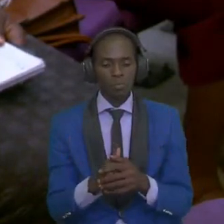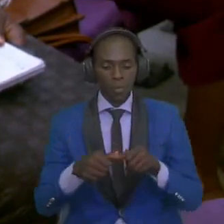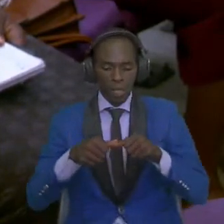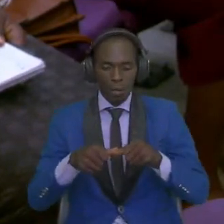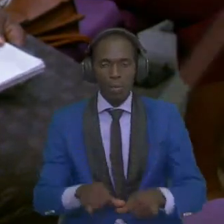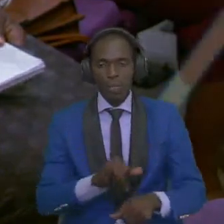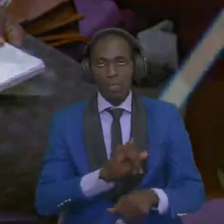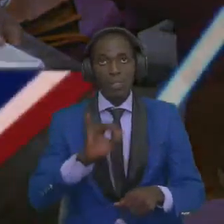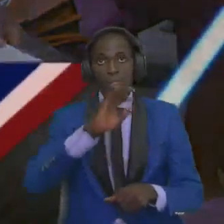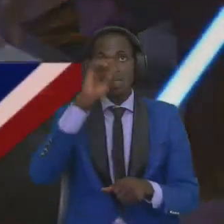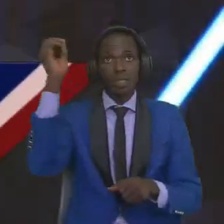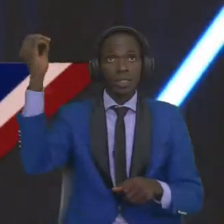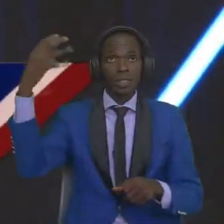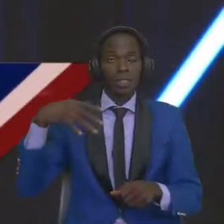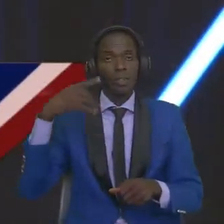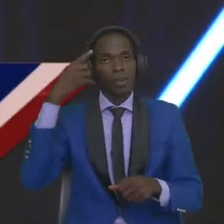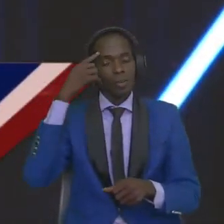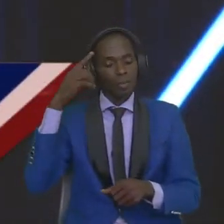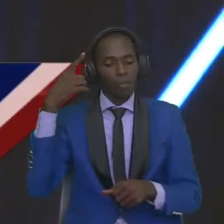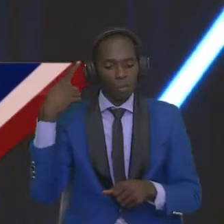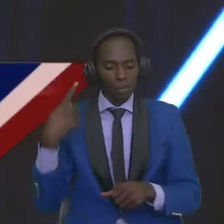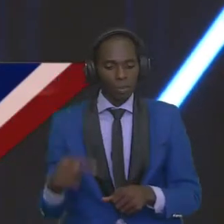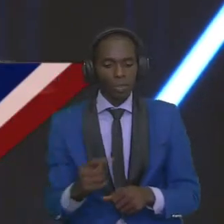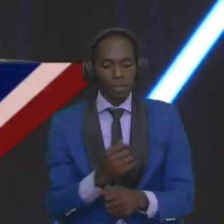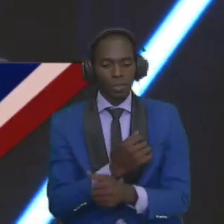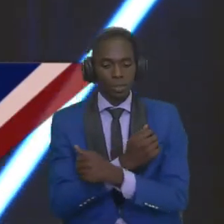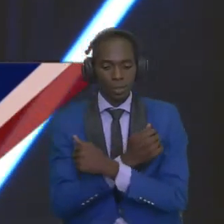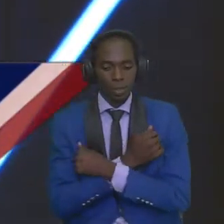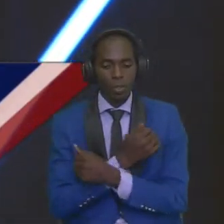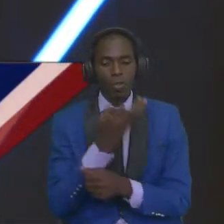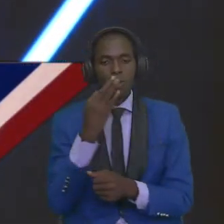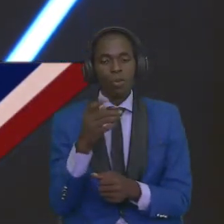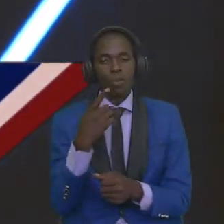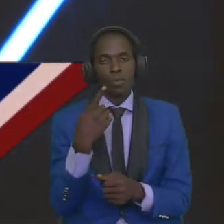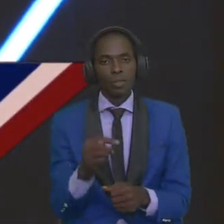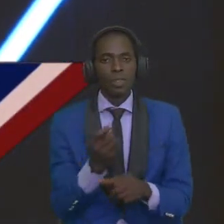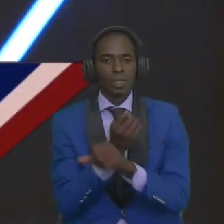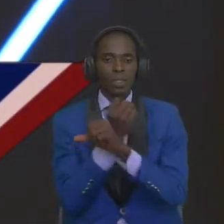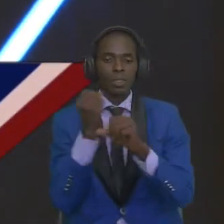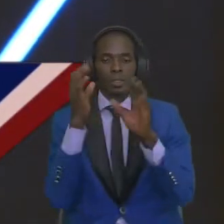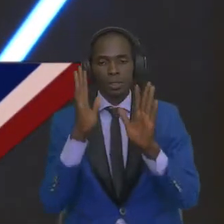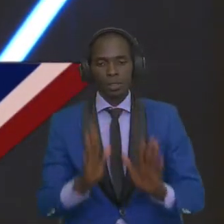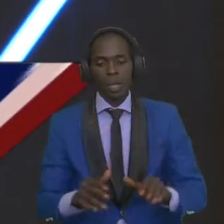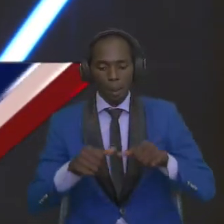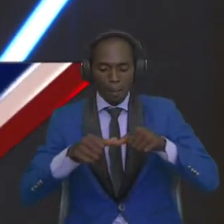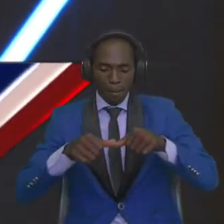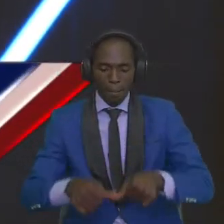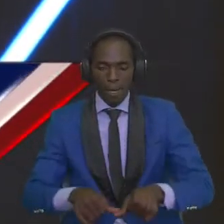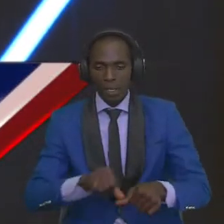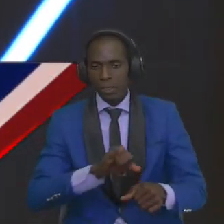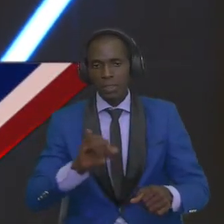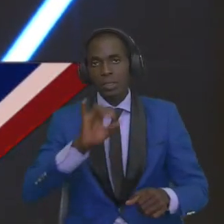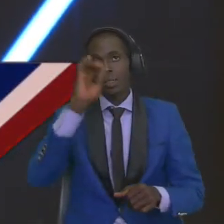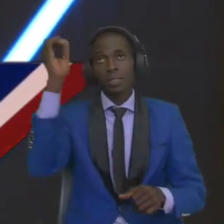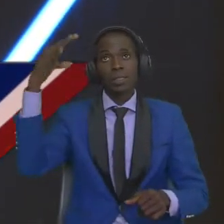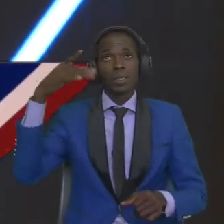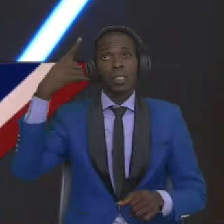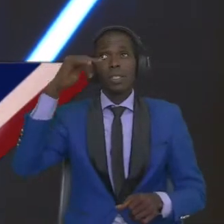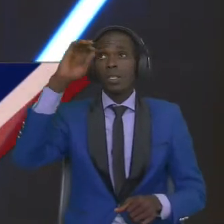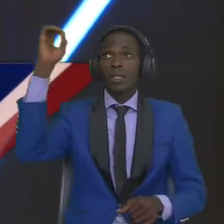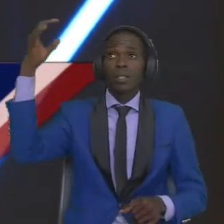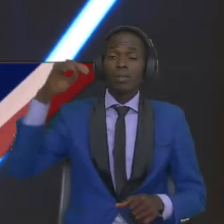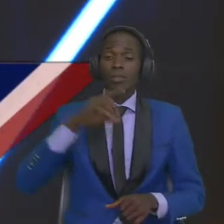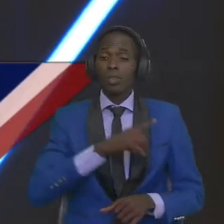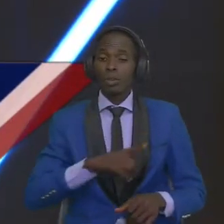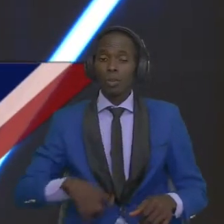is the abiding grace for the love of the Redeemer. Abiding grace. The grace of God is